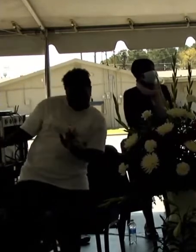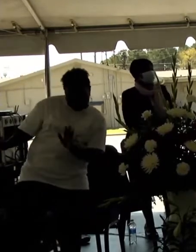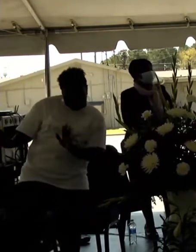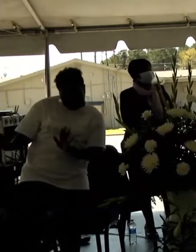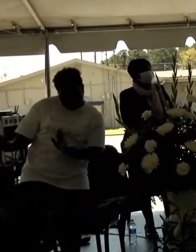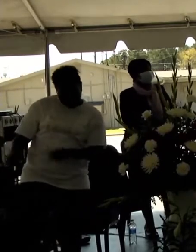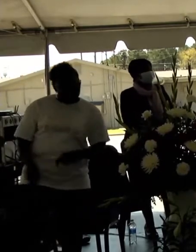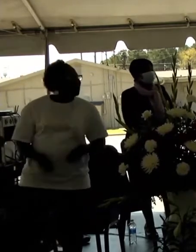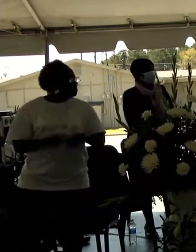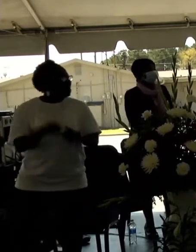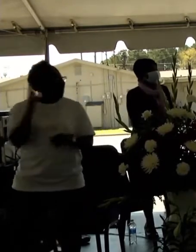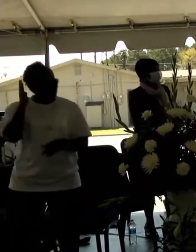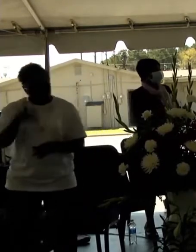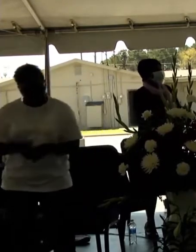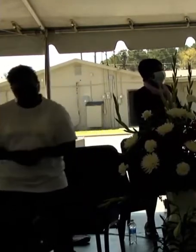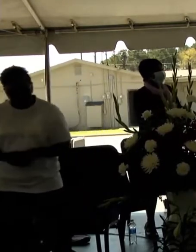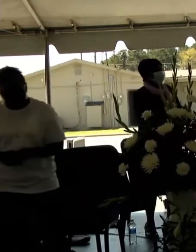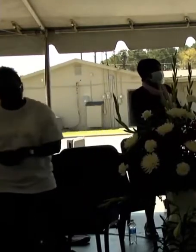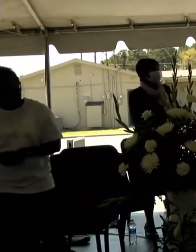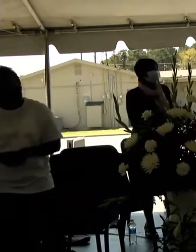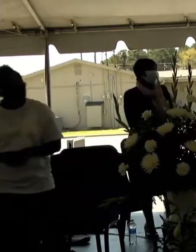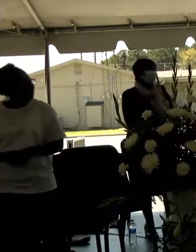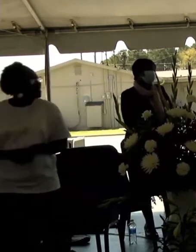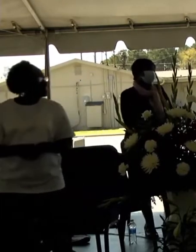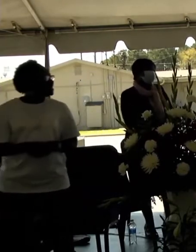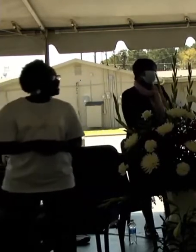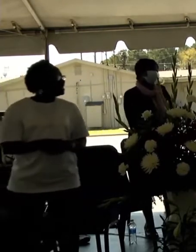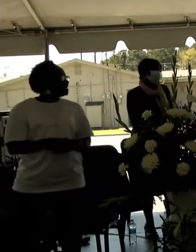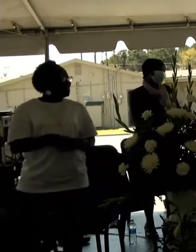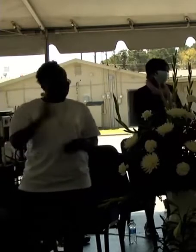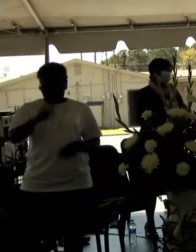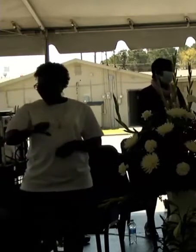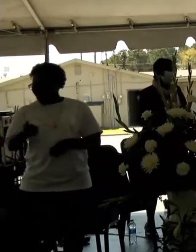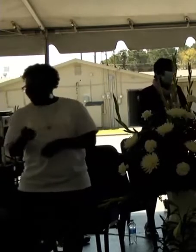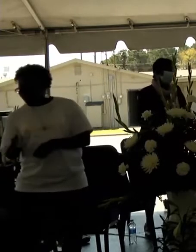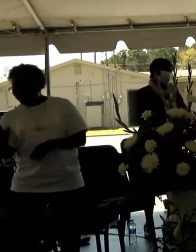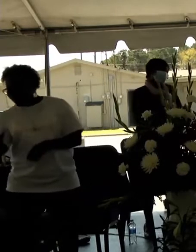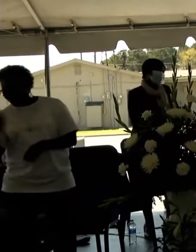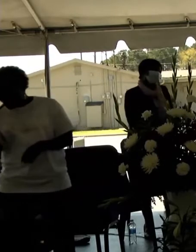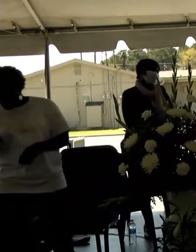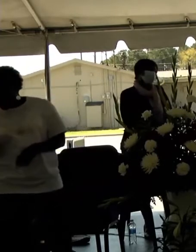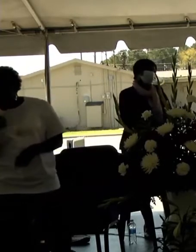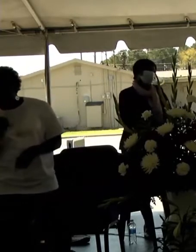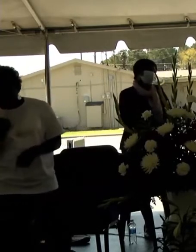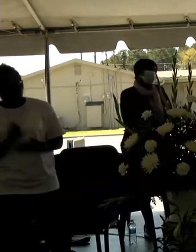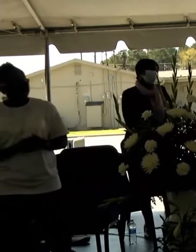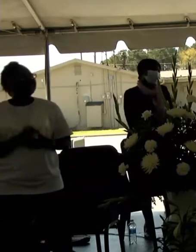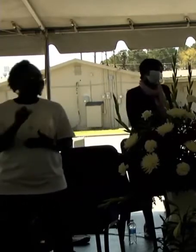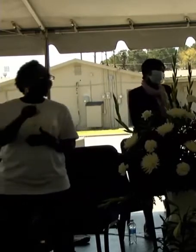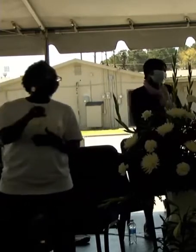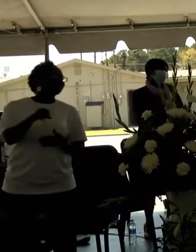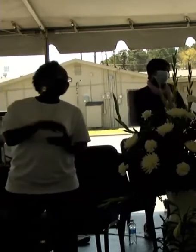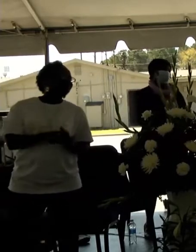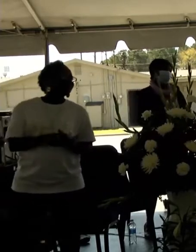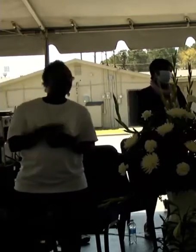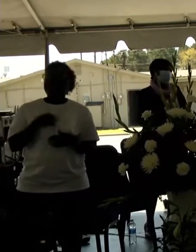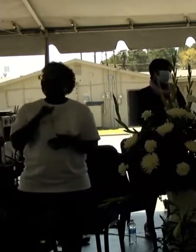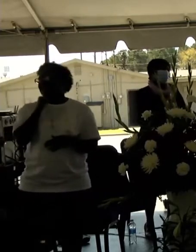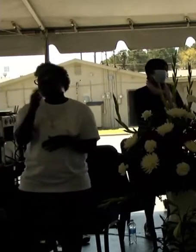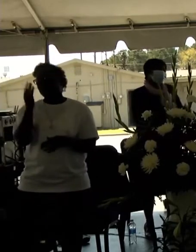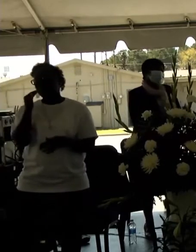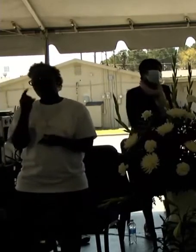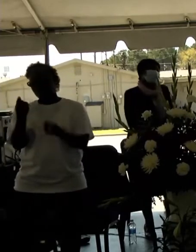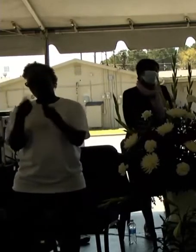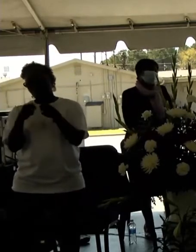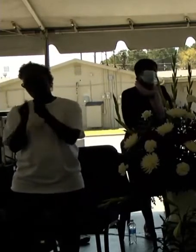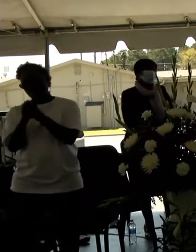worked it yet. But trust me, I'm going to work it. She said, that's what the other stuff was for. I said, yeah, I didn't know it came